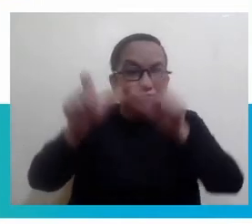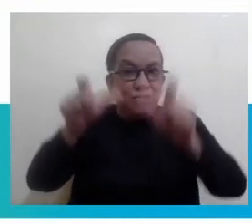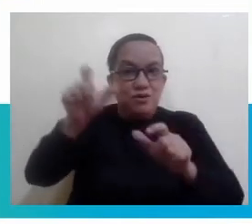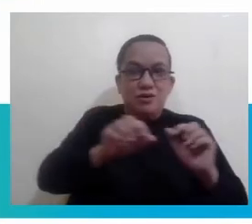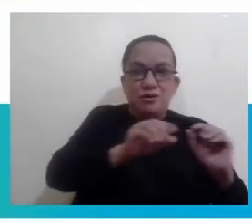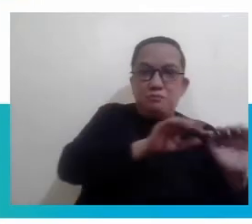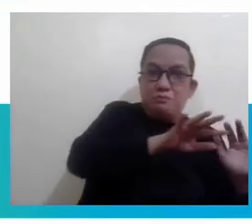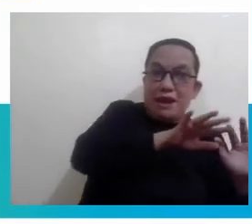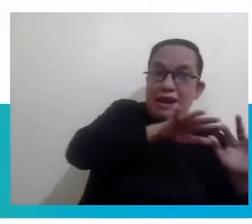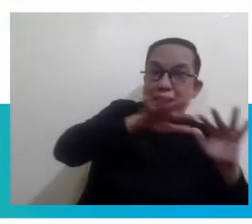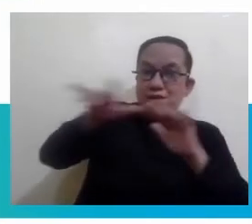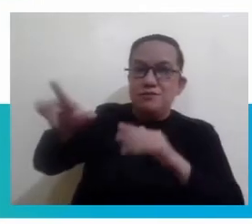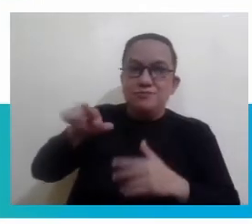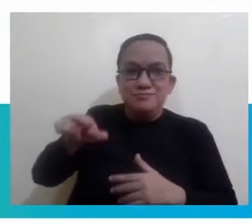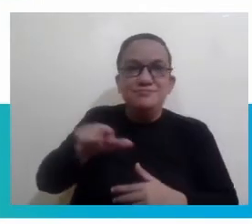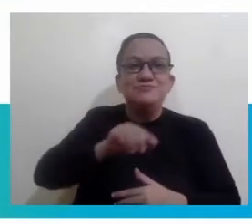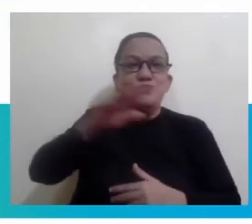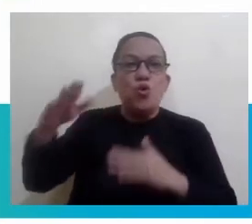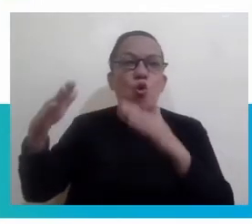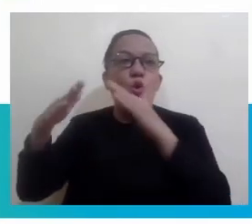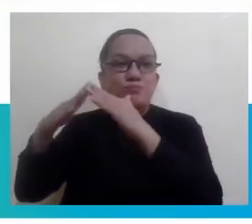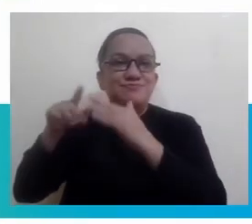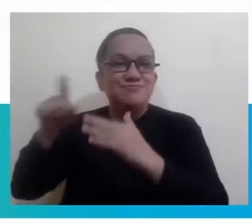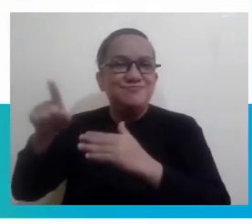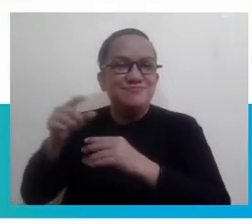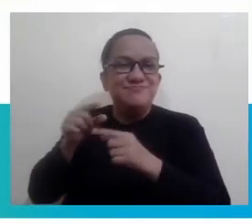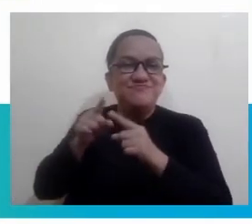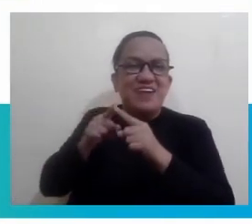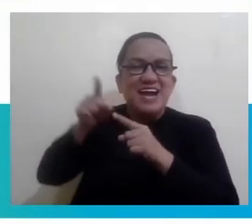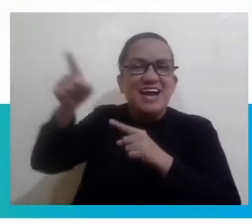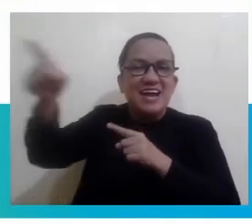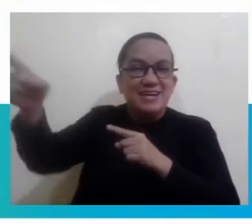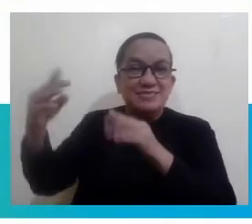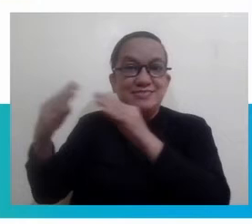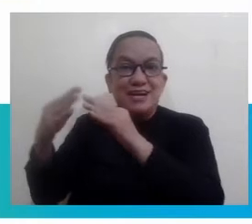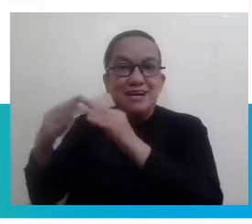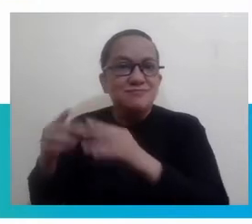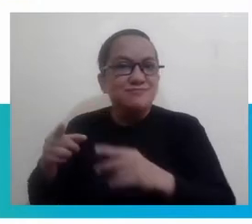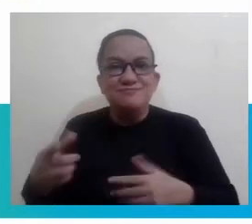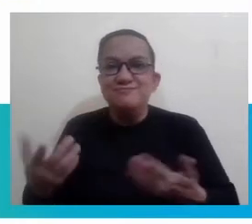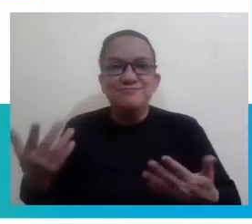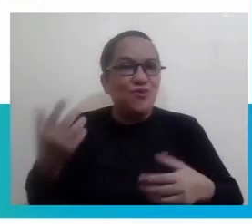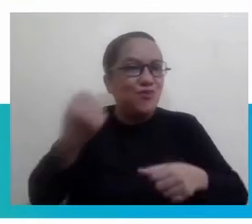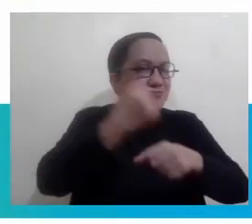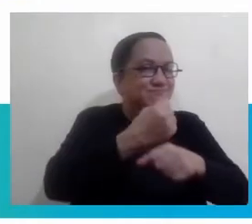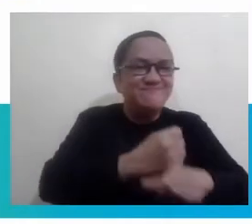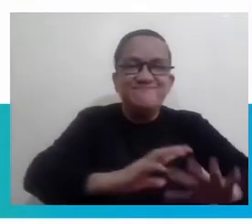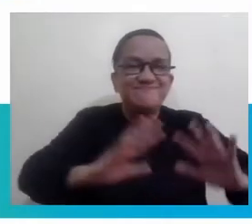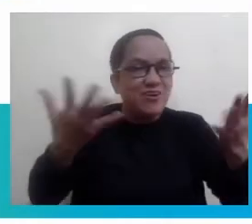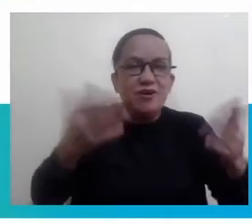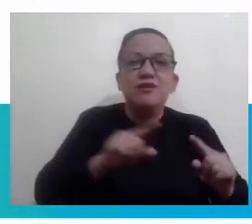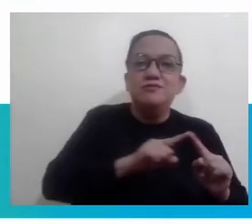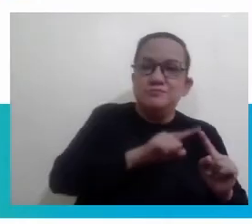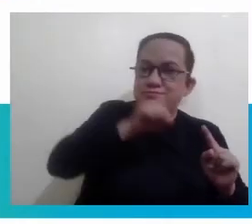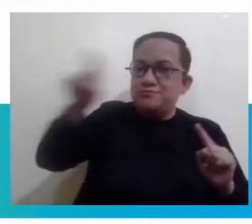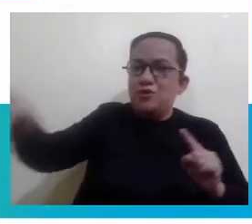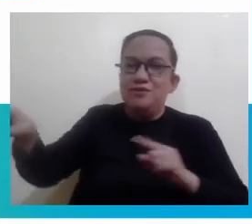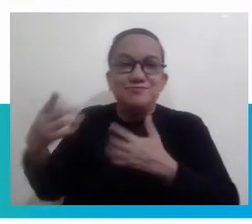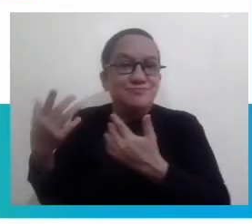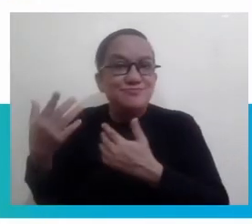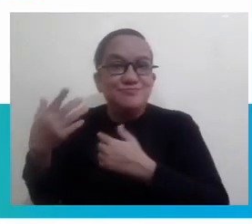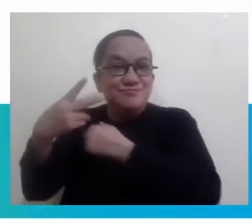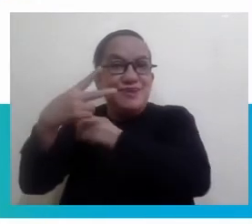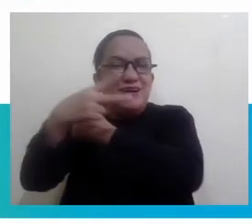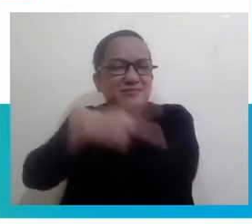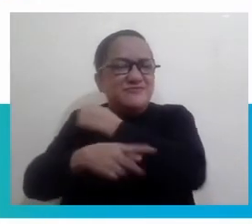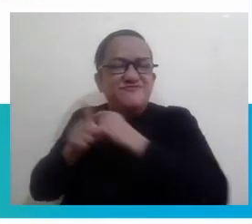have just two gardens or three gardens, maybe two for income generation gardenings, and the other one is for household. And